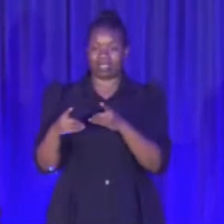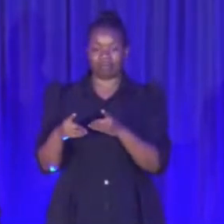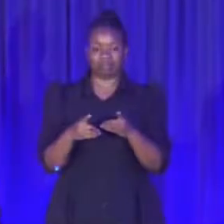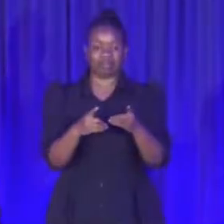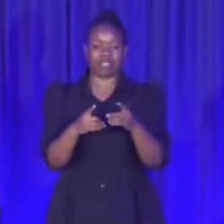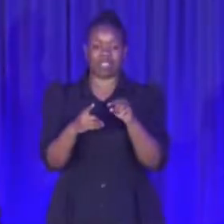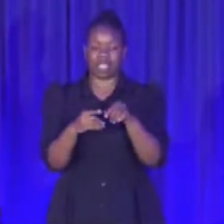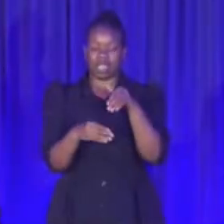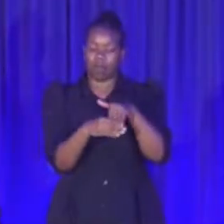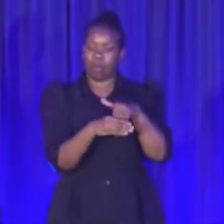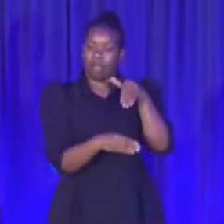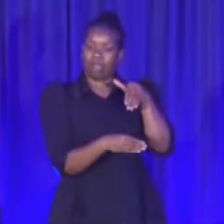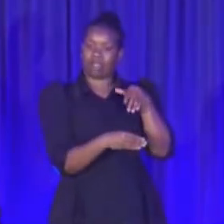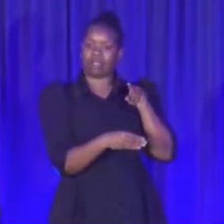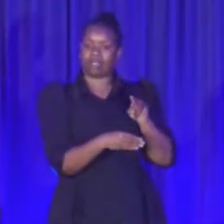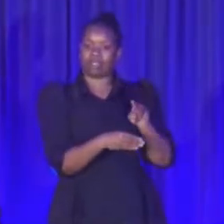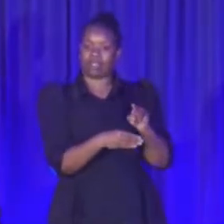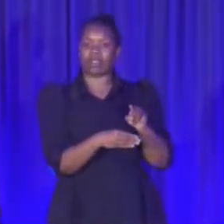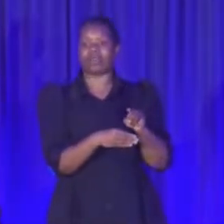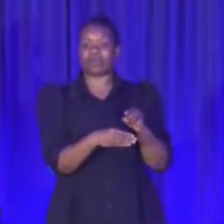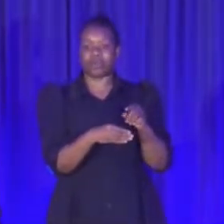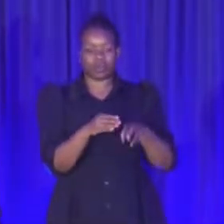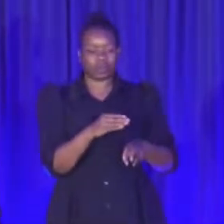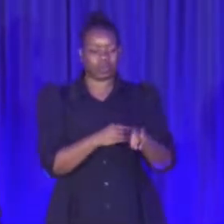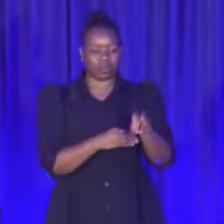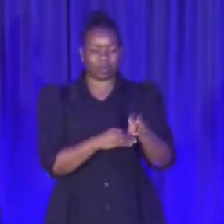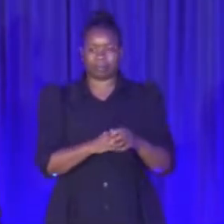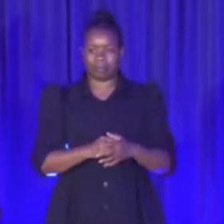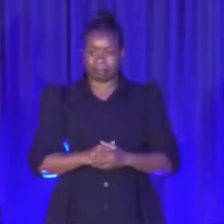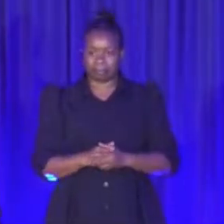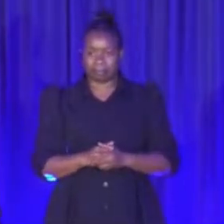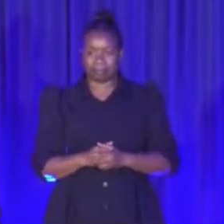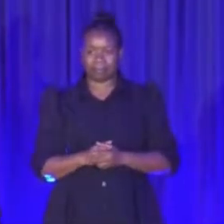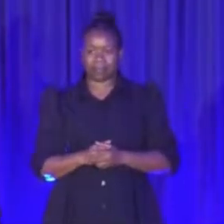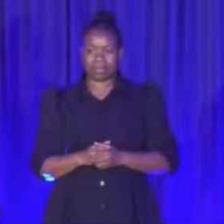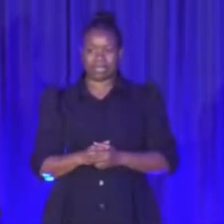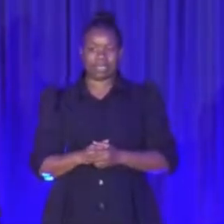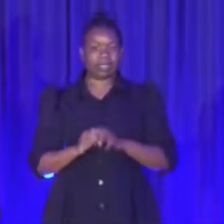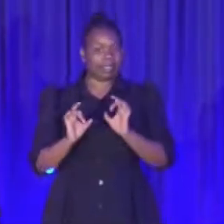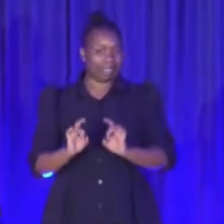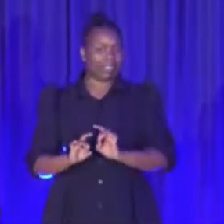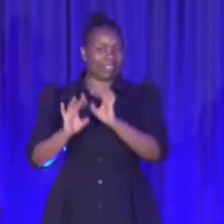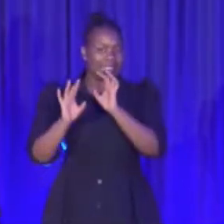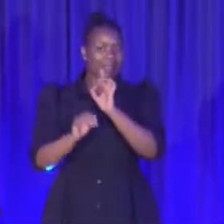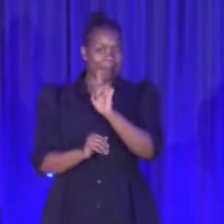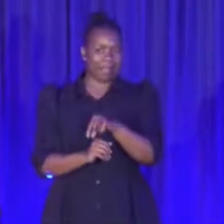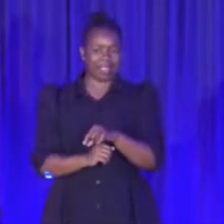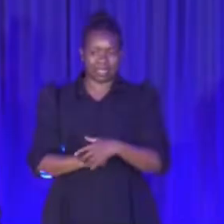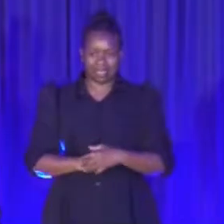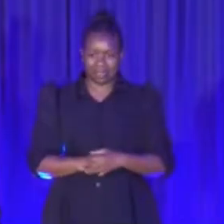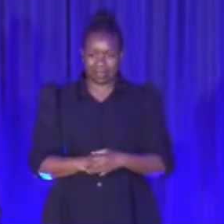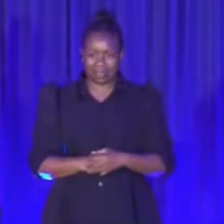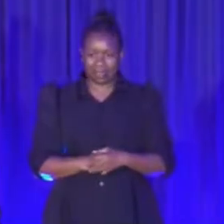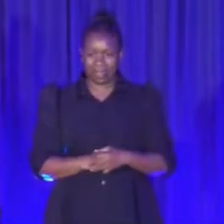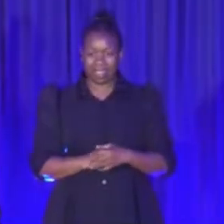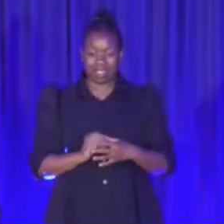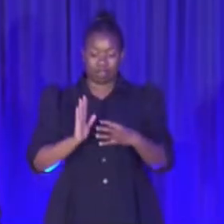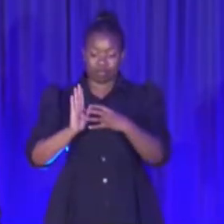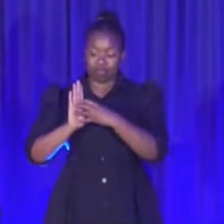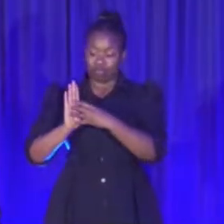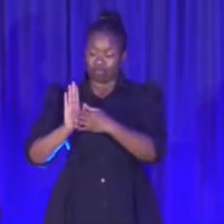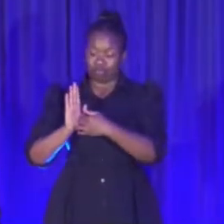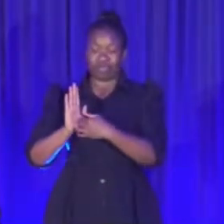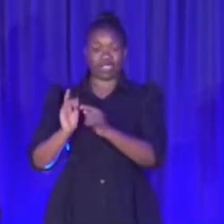our electoral democratic journey. But let us be clear, while the symbol may